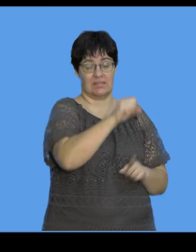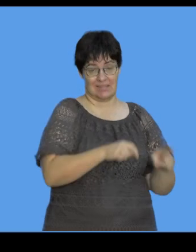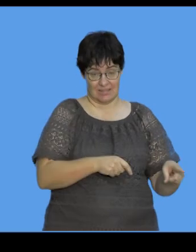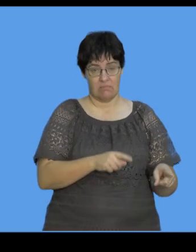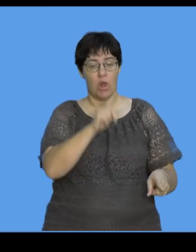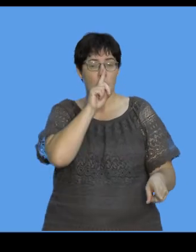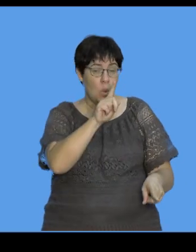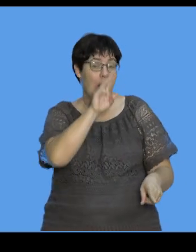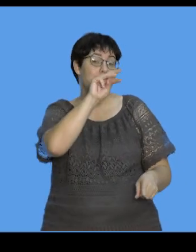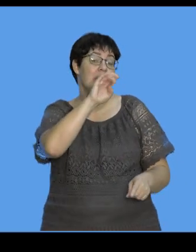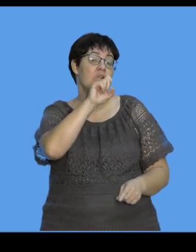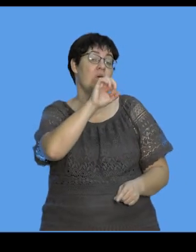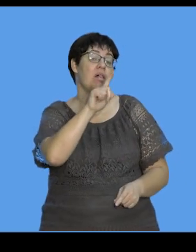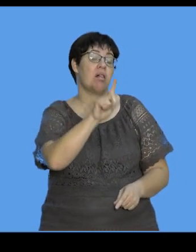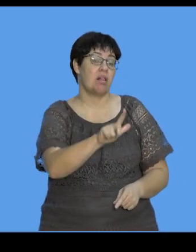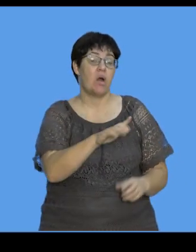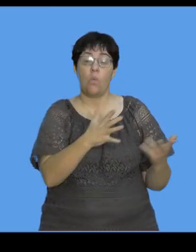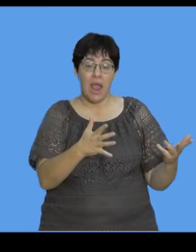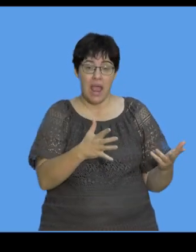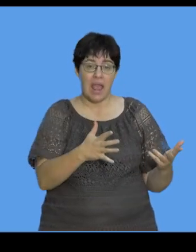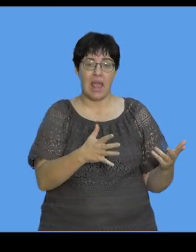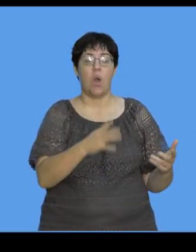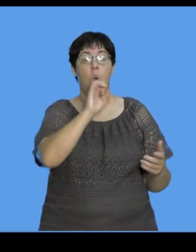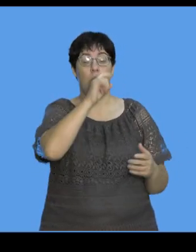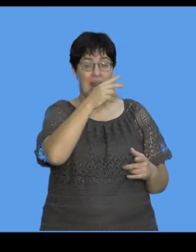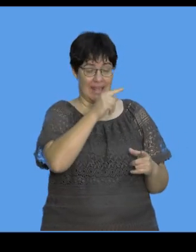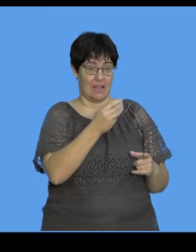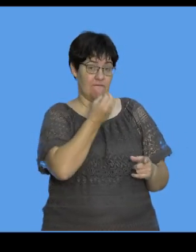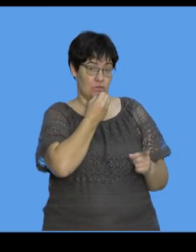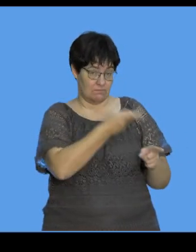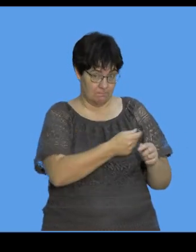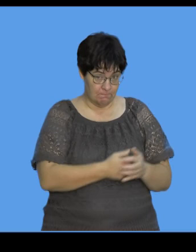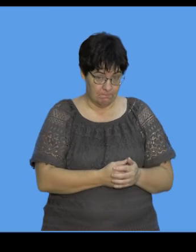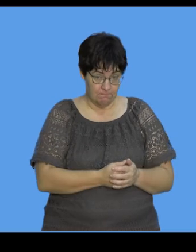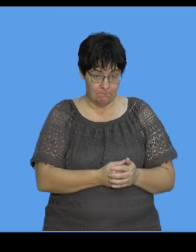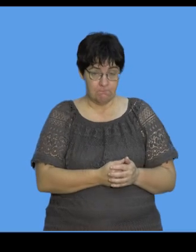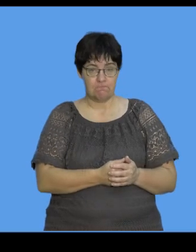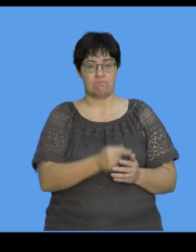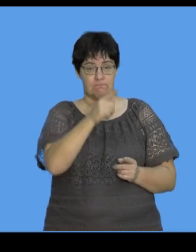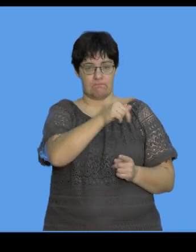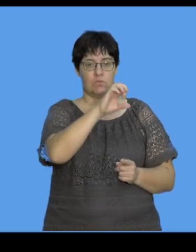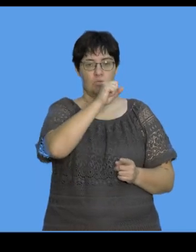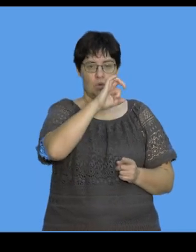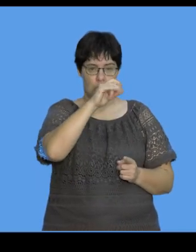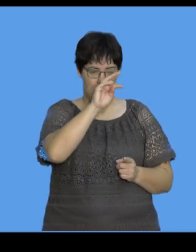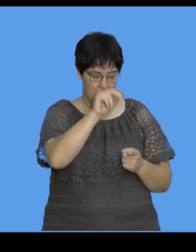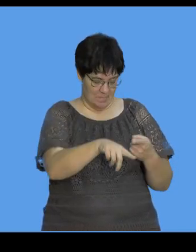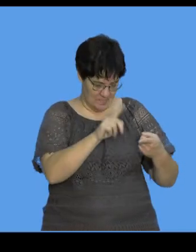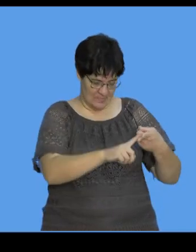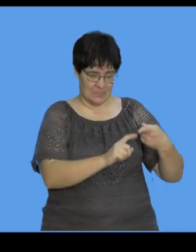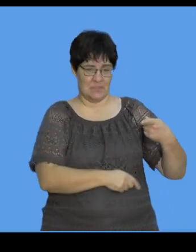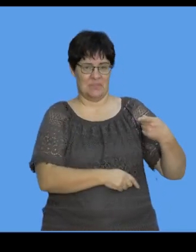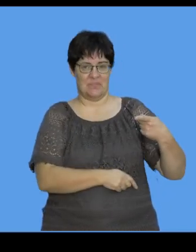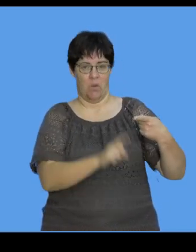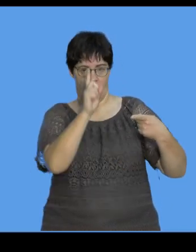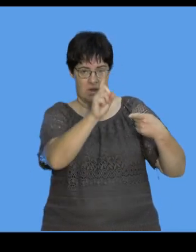for minerals, inorganic nutrients. Okay, so we go down, sodium, we write sodium, there's